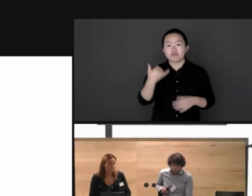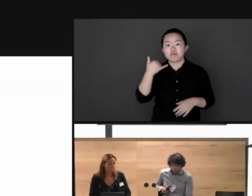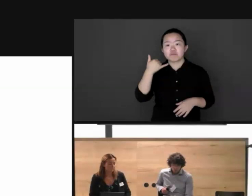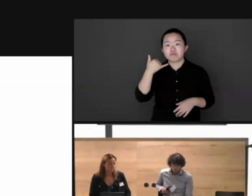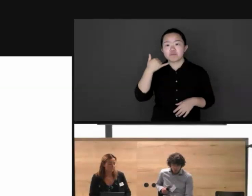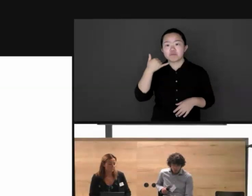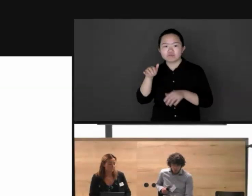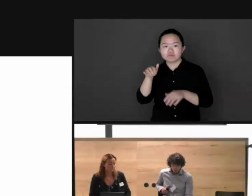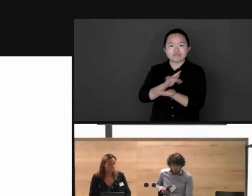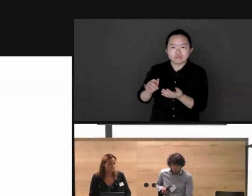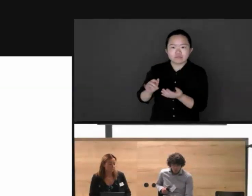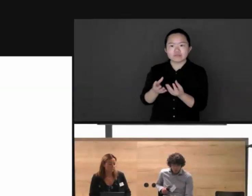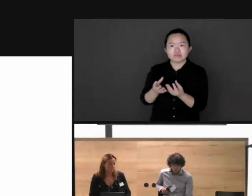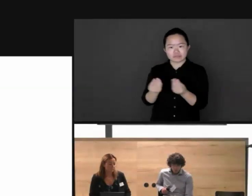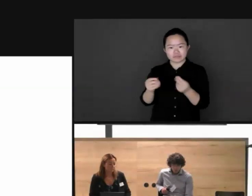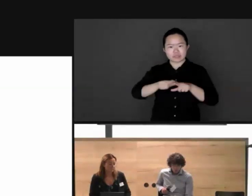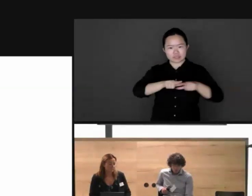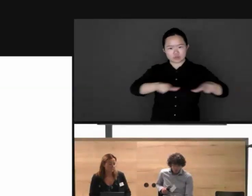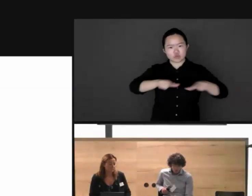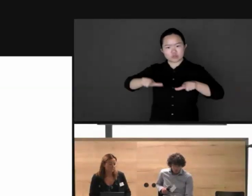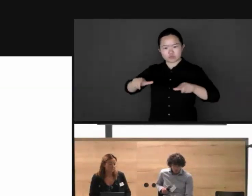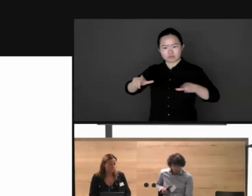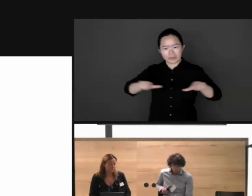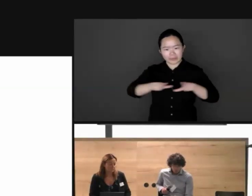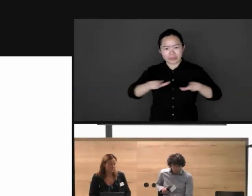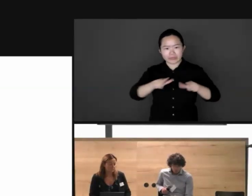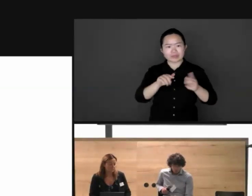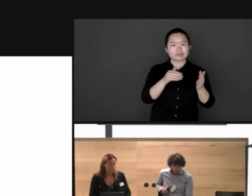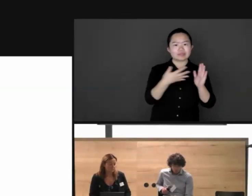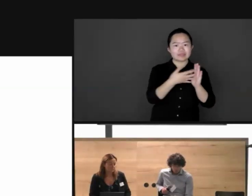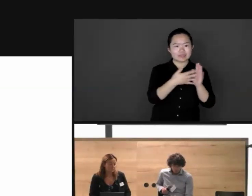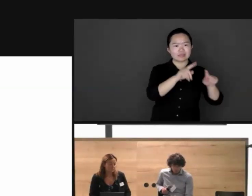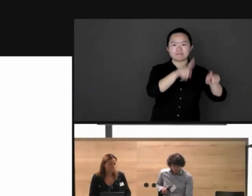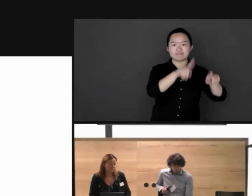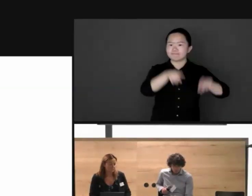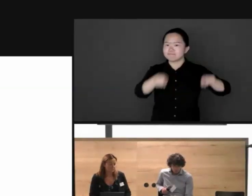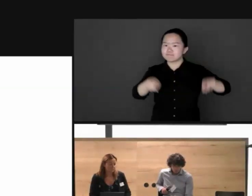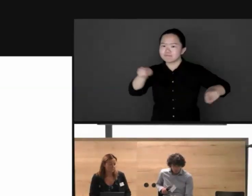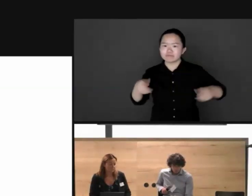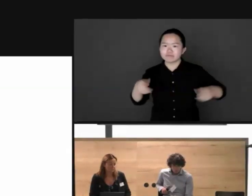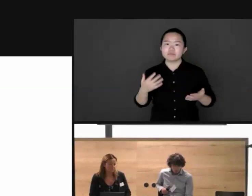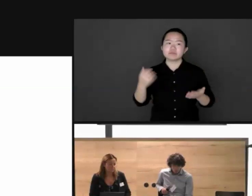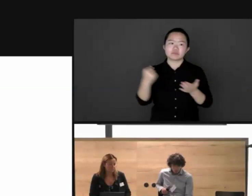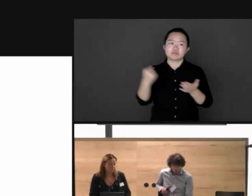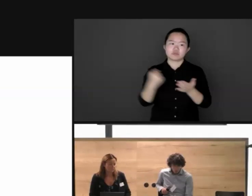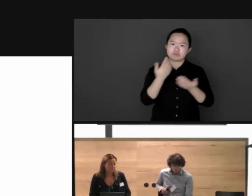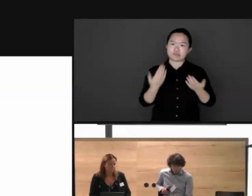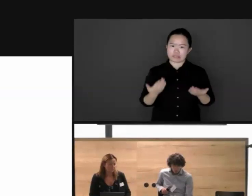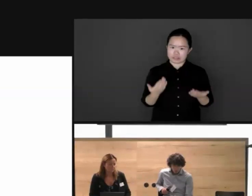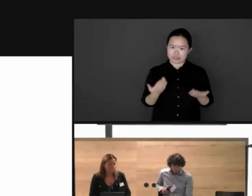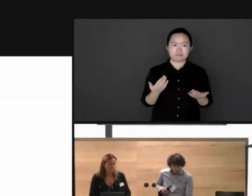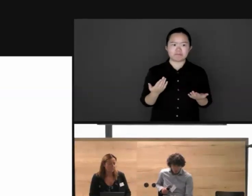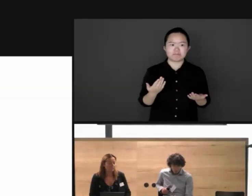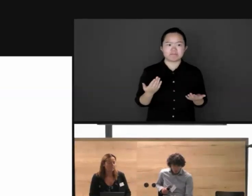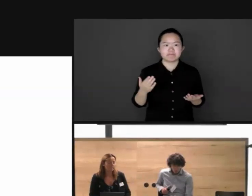very complex Excel table, but the authority has made an effort to make methodology as functional as